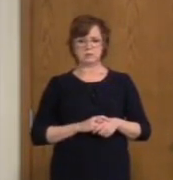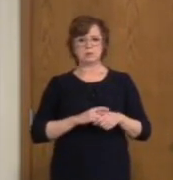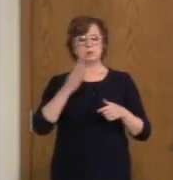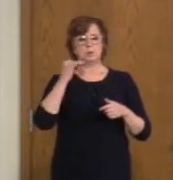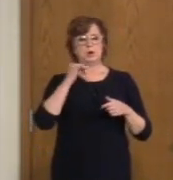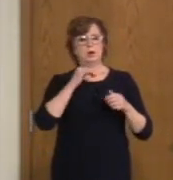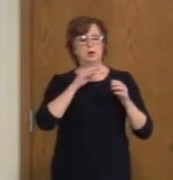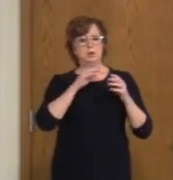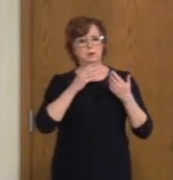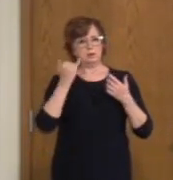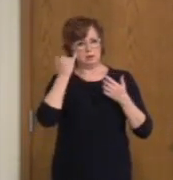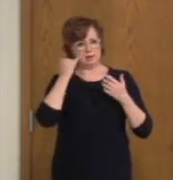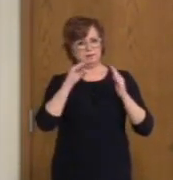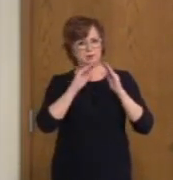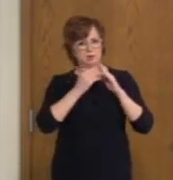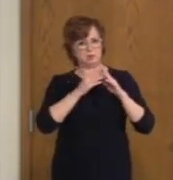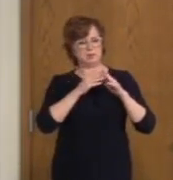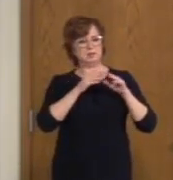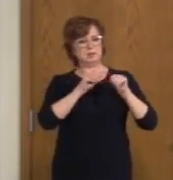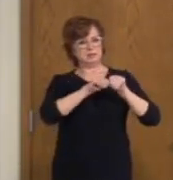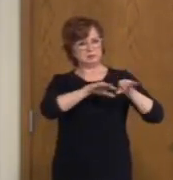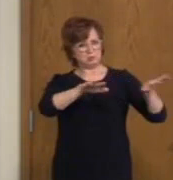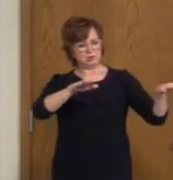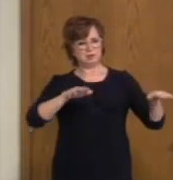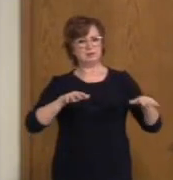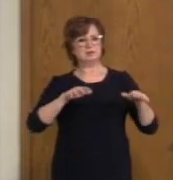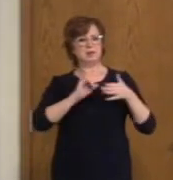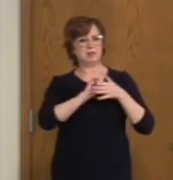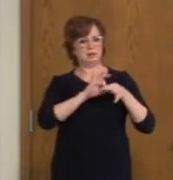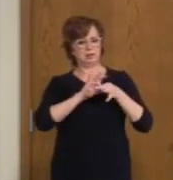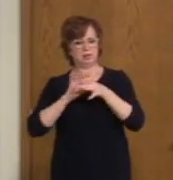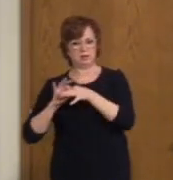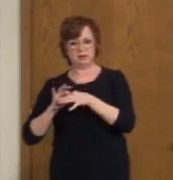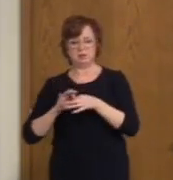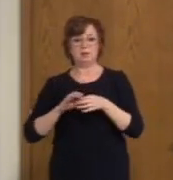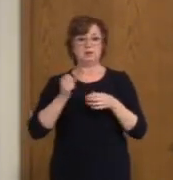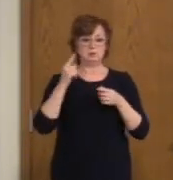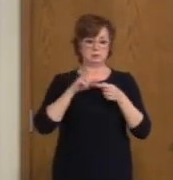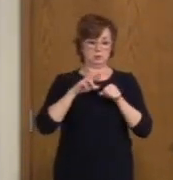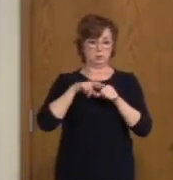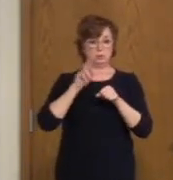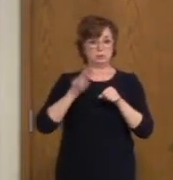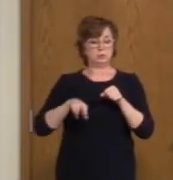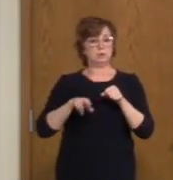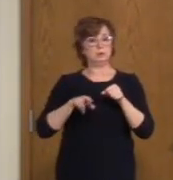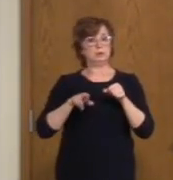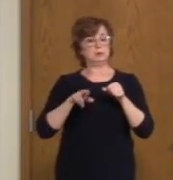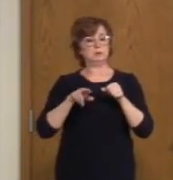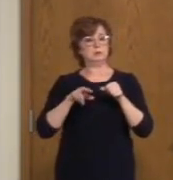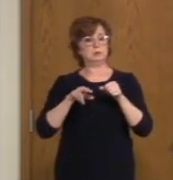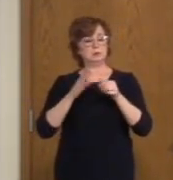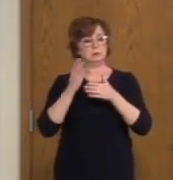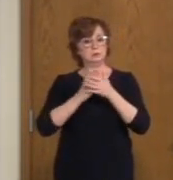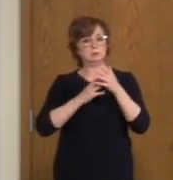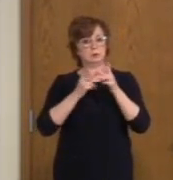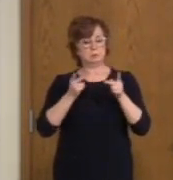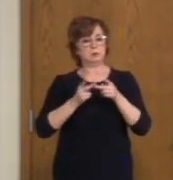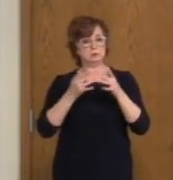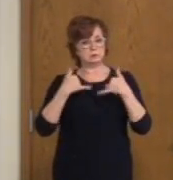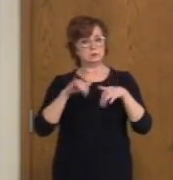And I have to say that even with all the restrictions in place in Regina, essential services have to continue.